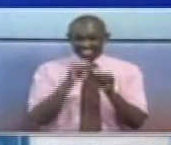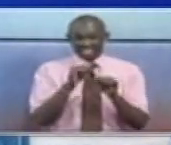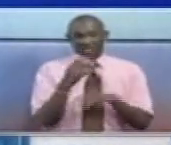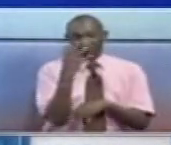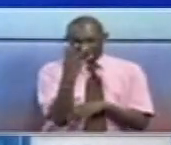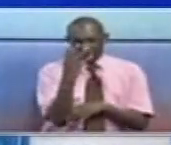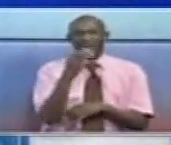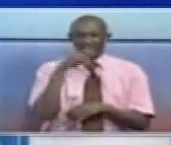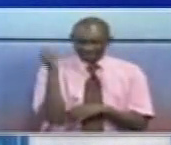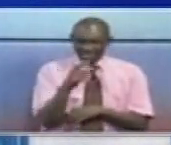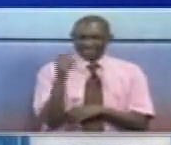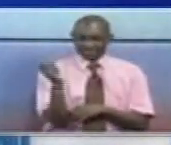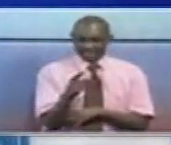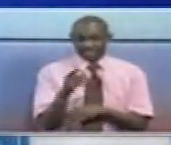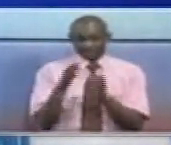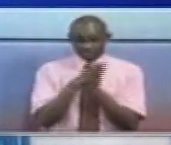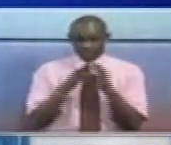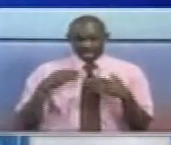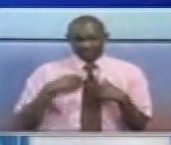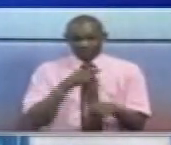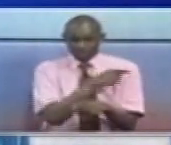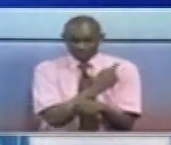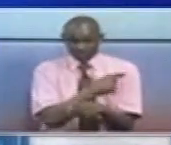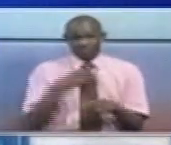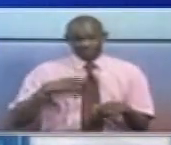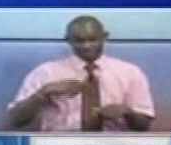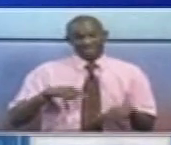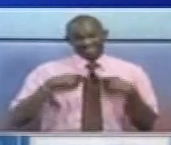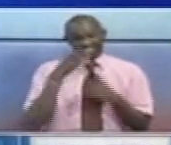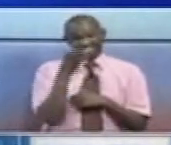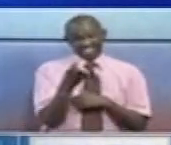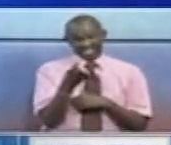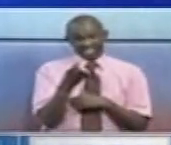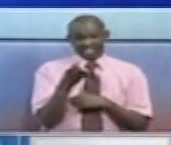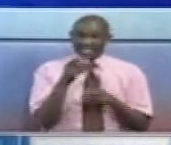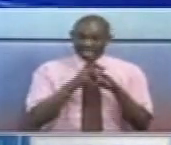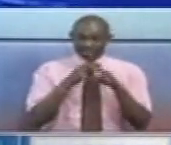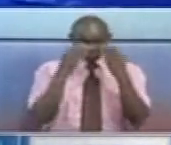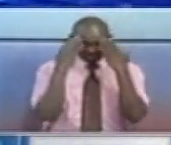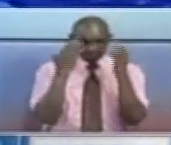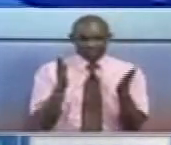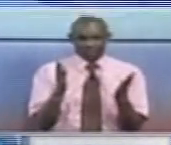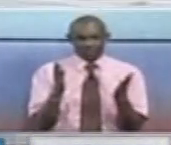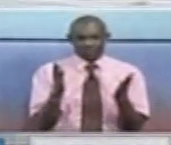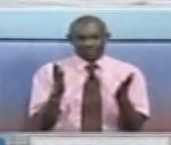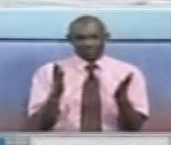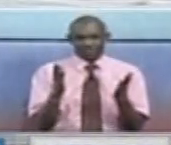them every month. Here now is the story of hospital residents christened the unknown.